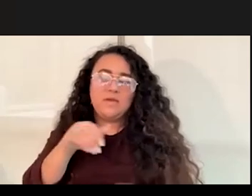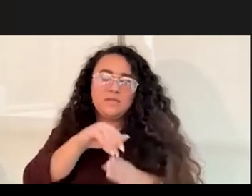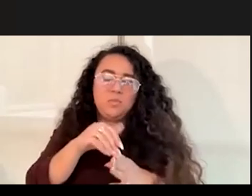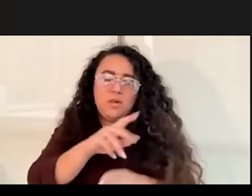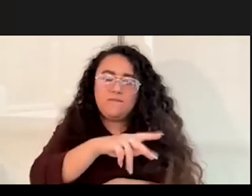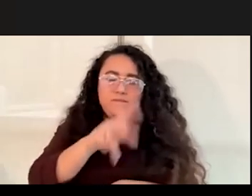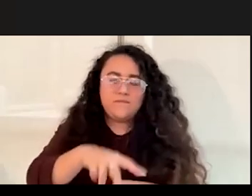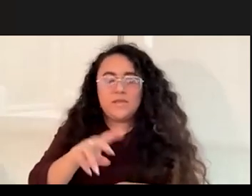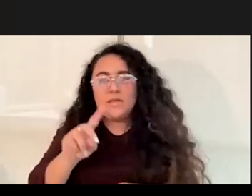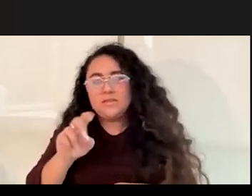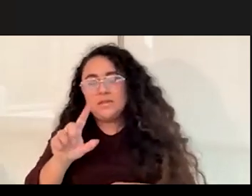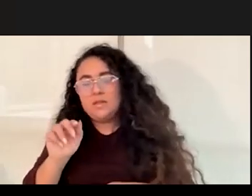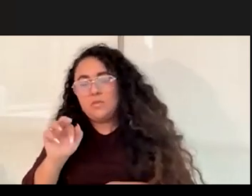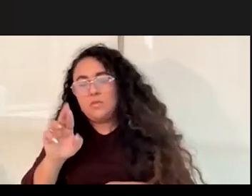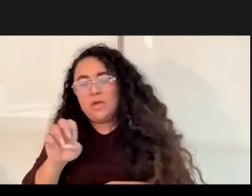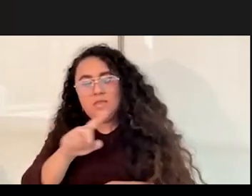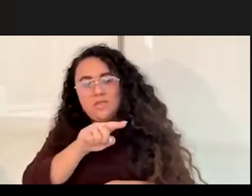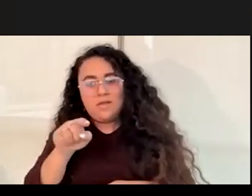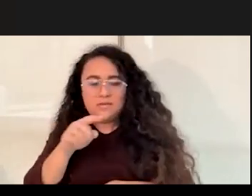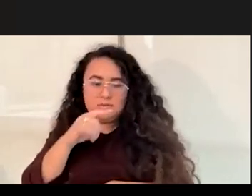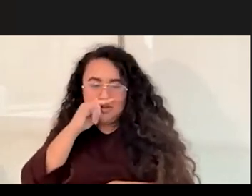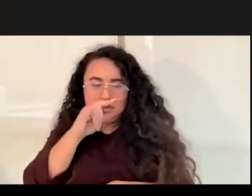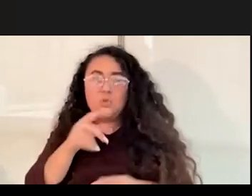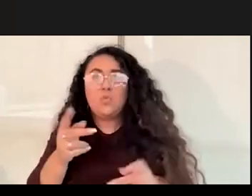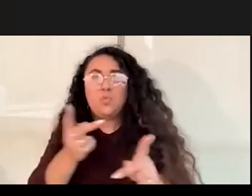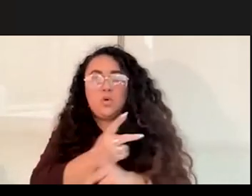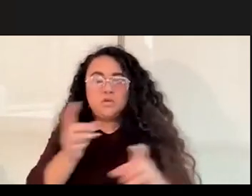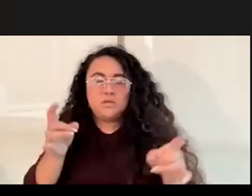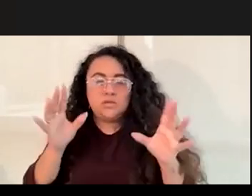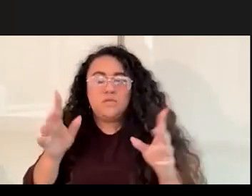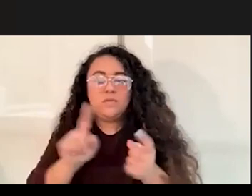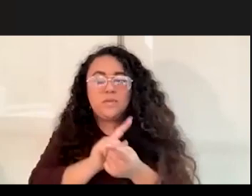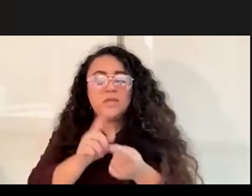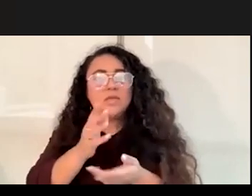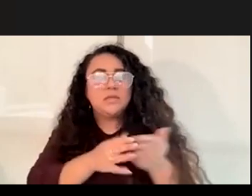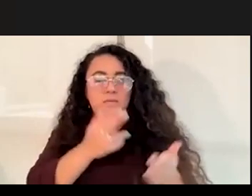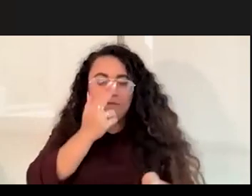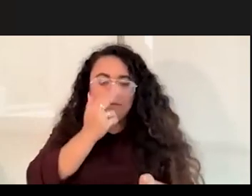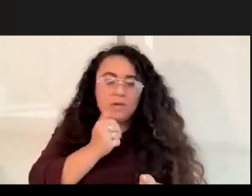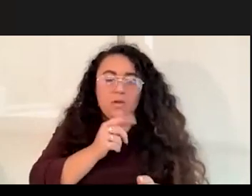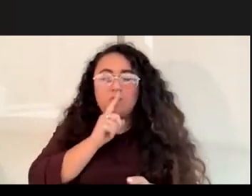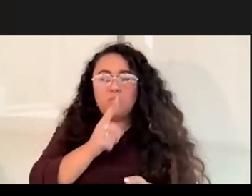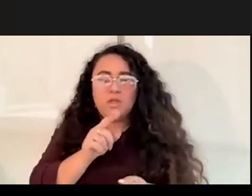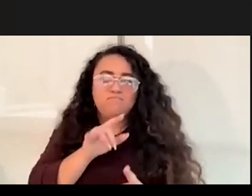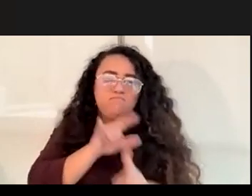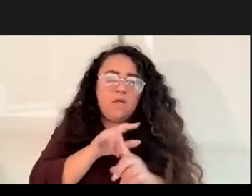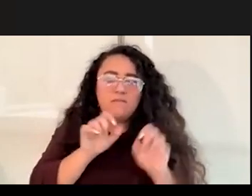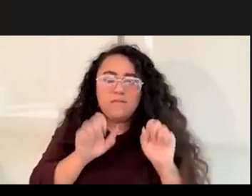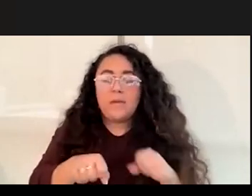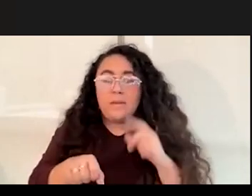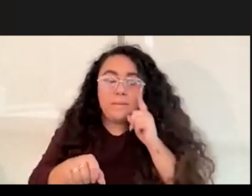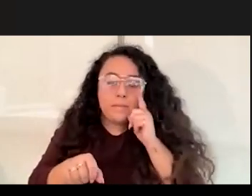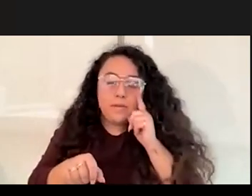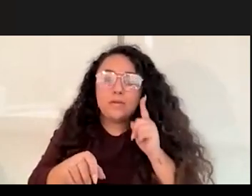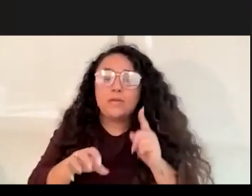will probably be some of the worst kids you would ever want to meet. Some of them funny, you know, real lovable, but they just can't get